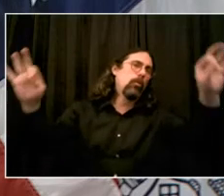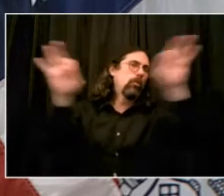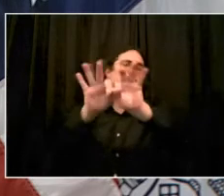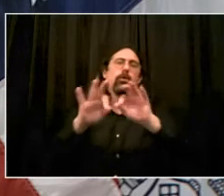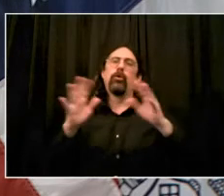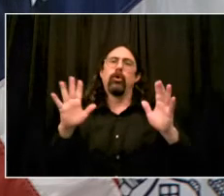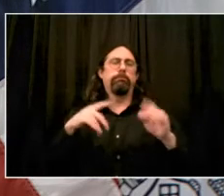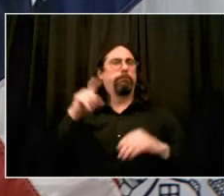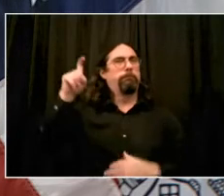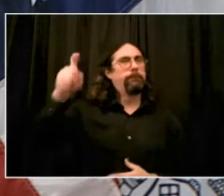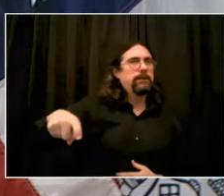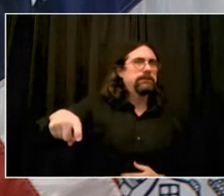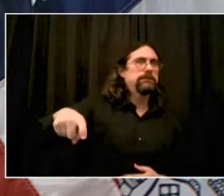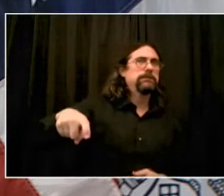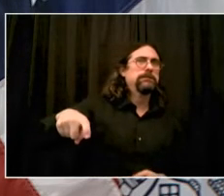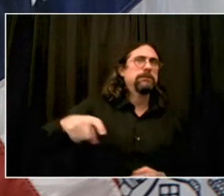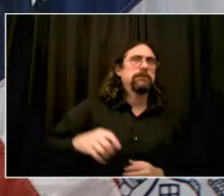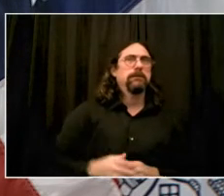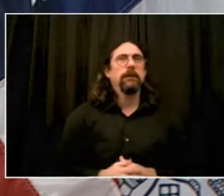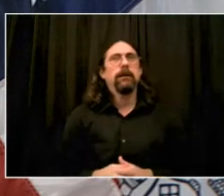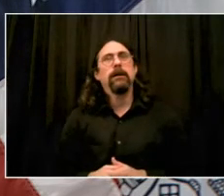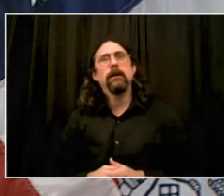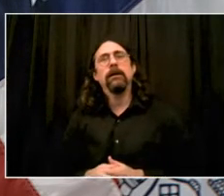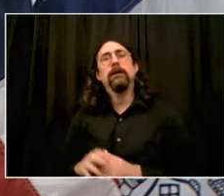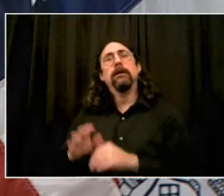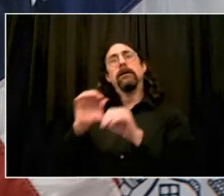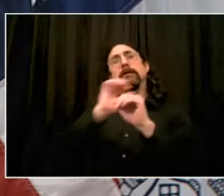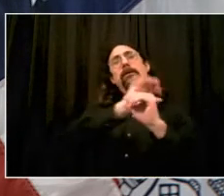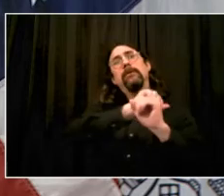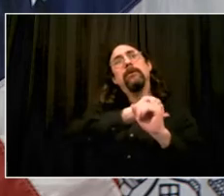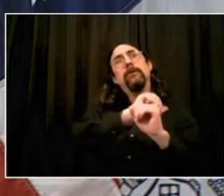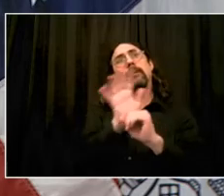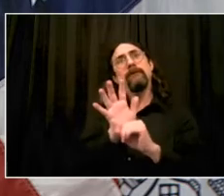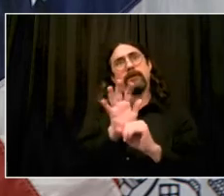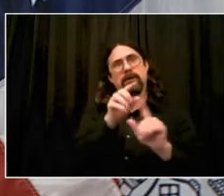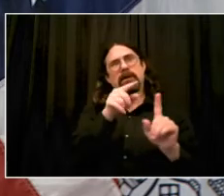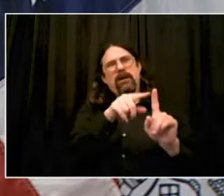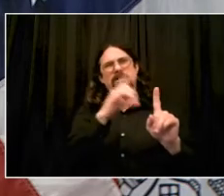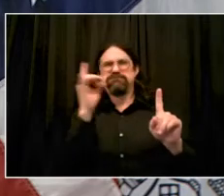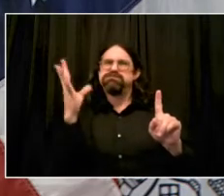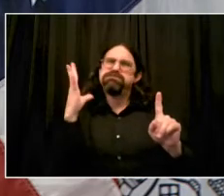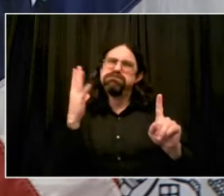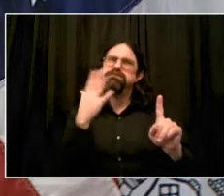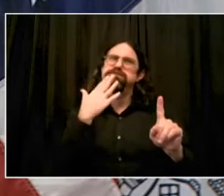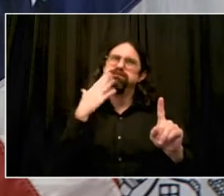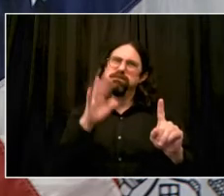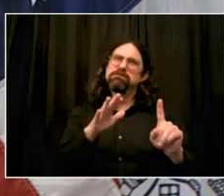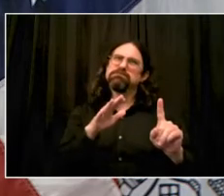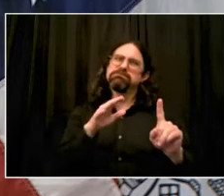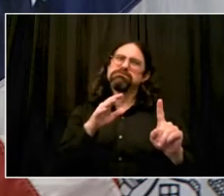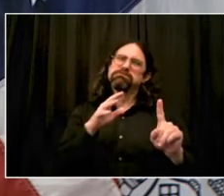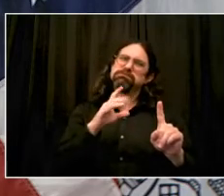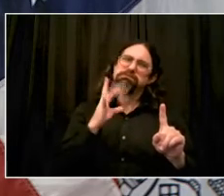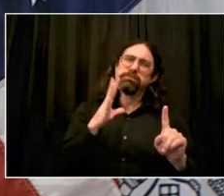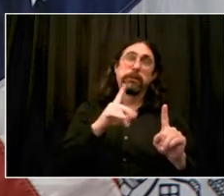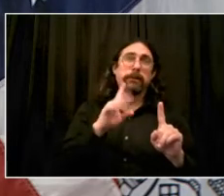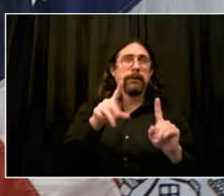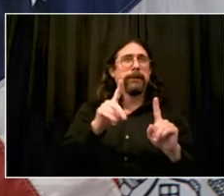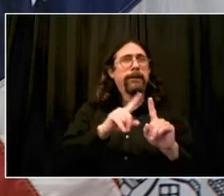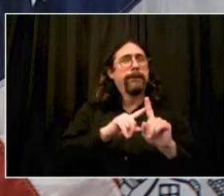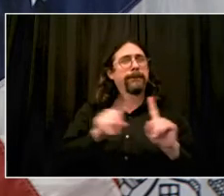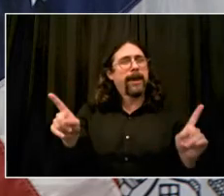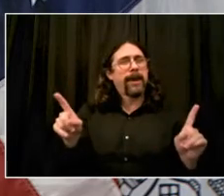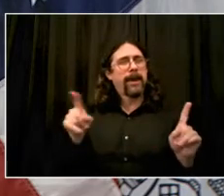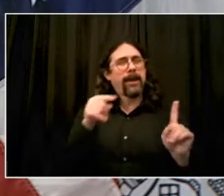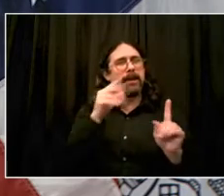this reality that we're seeing a lot of a family or an individual owner deciding, especially given the recent